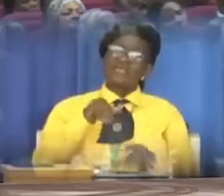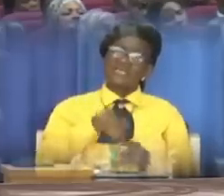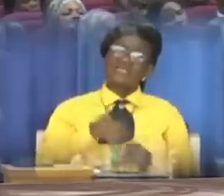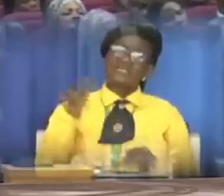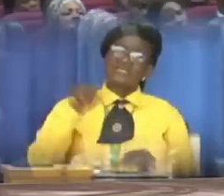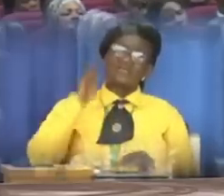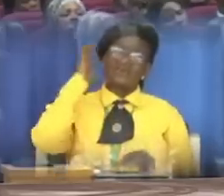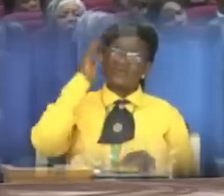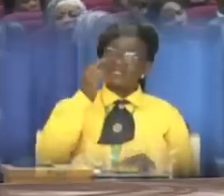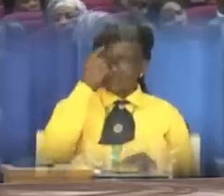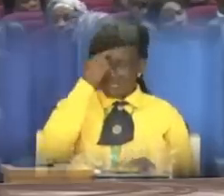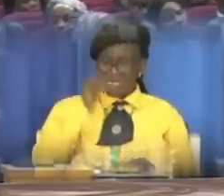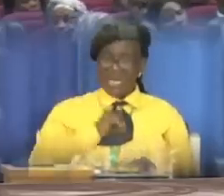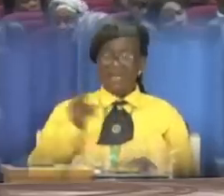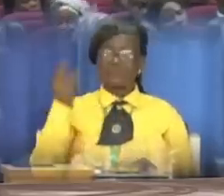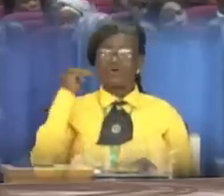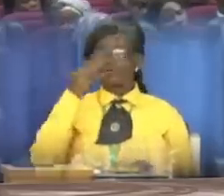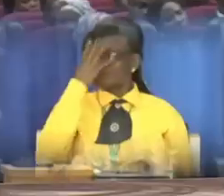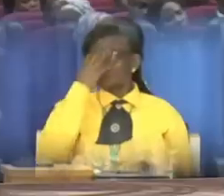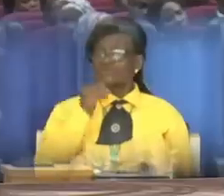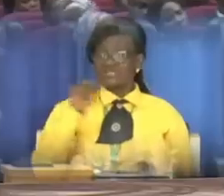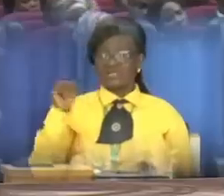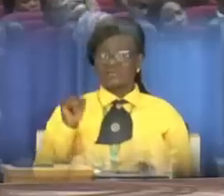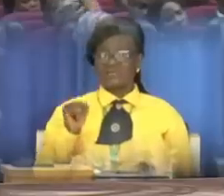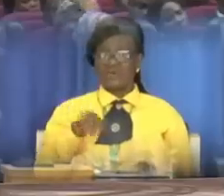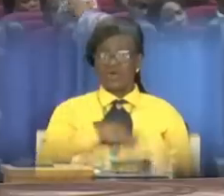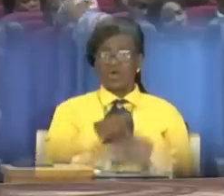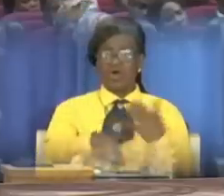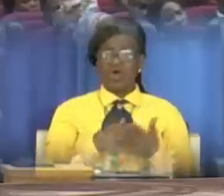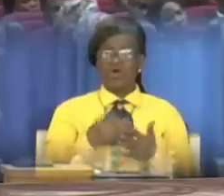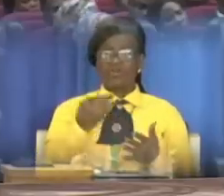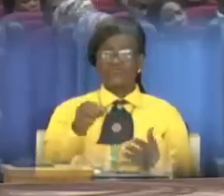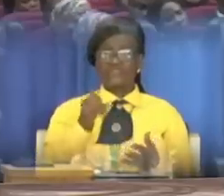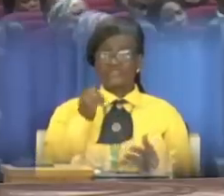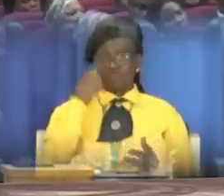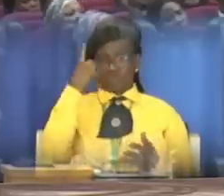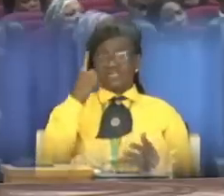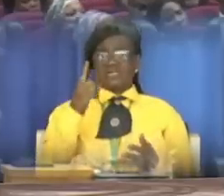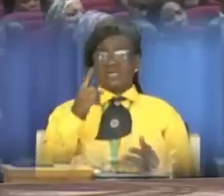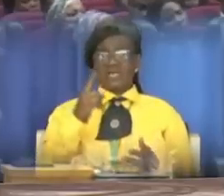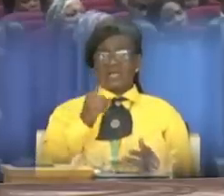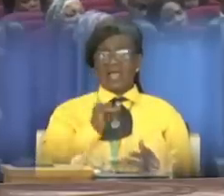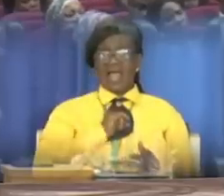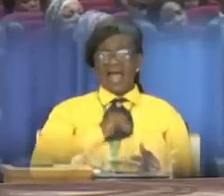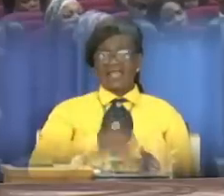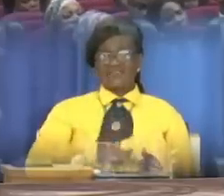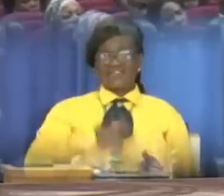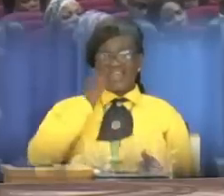And all of a sudden, I felt a hand